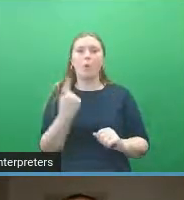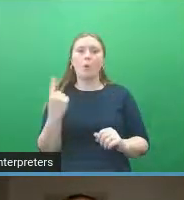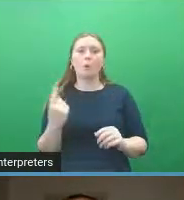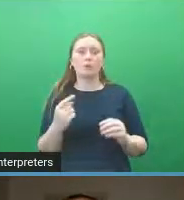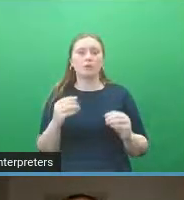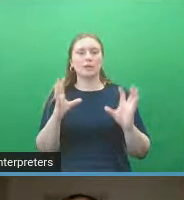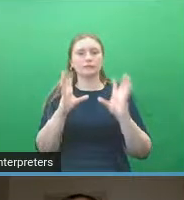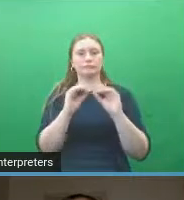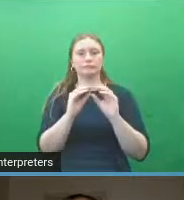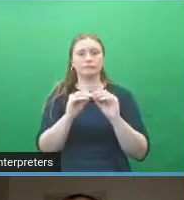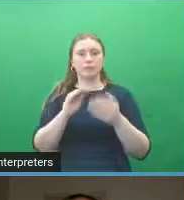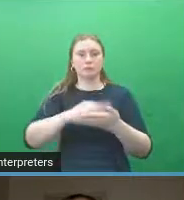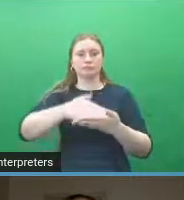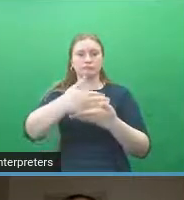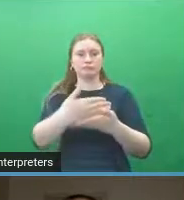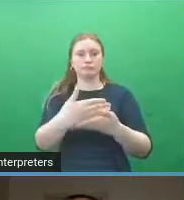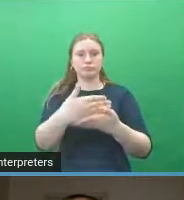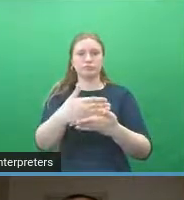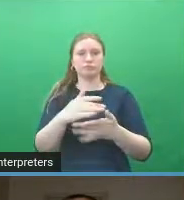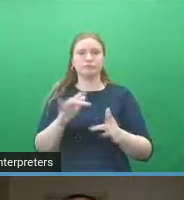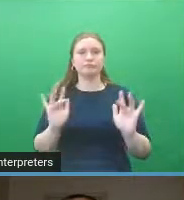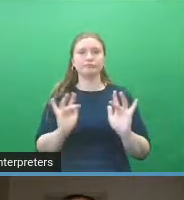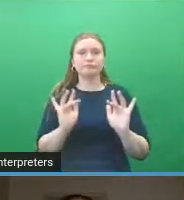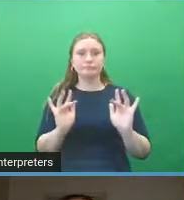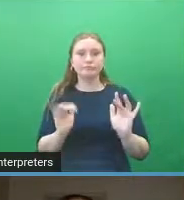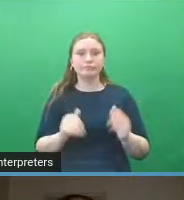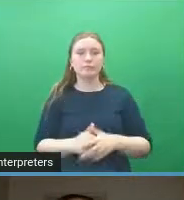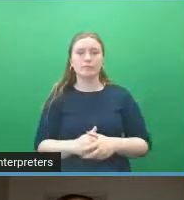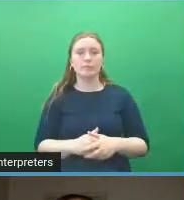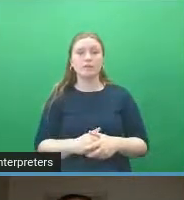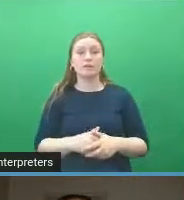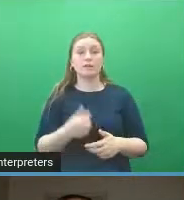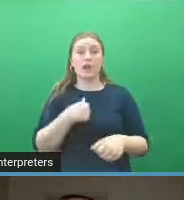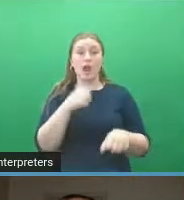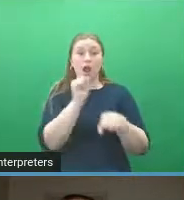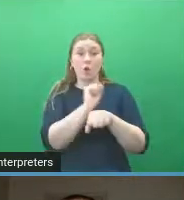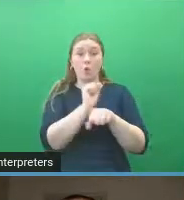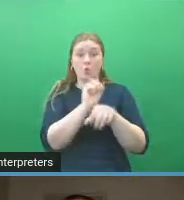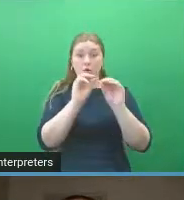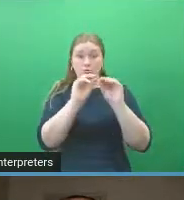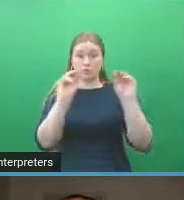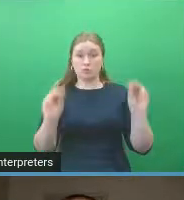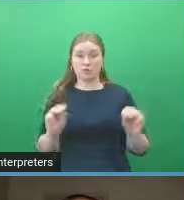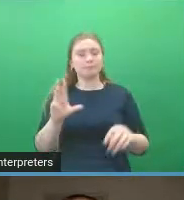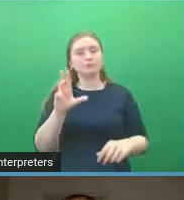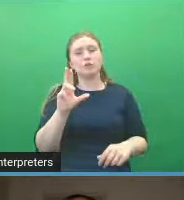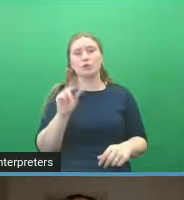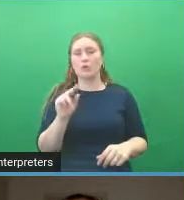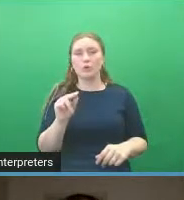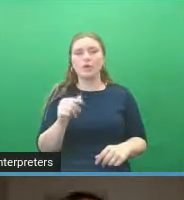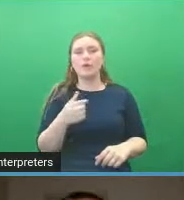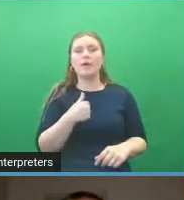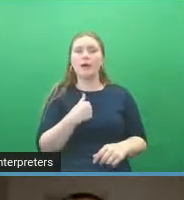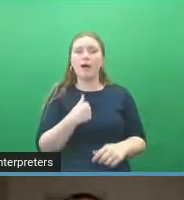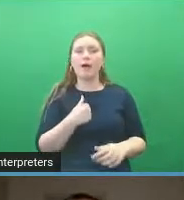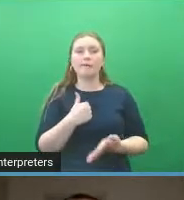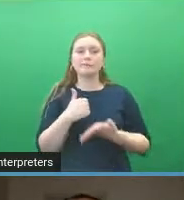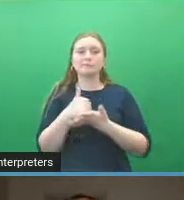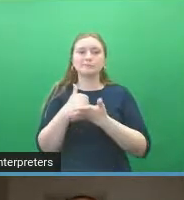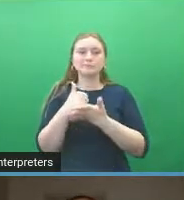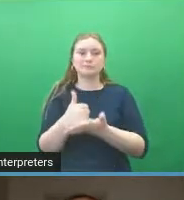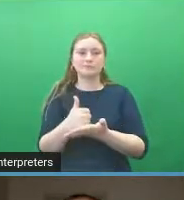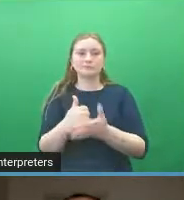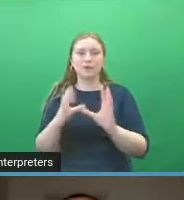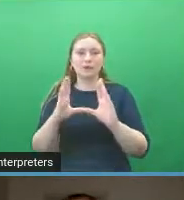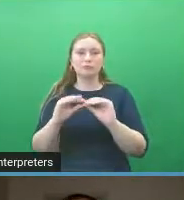networking and meetings integrated too. Although I do not currently work in a museum, I've been creating online participatory experiences